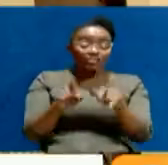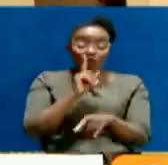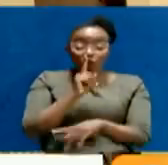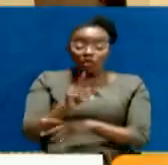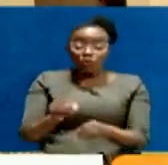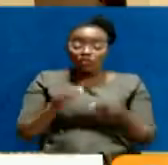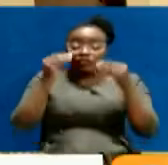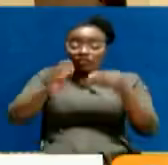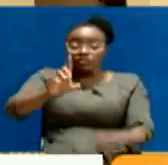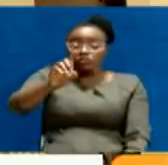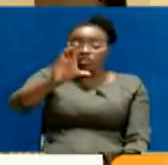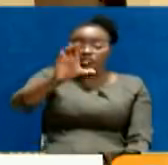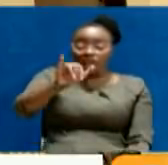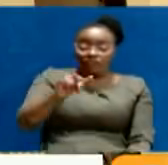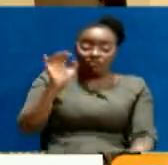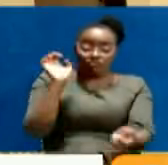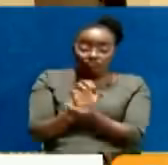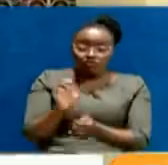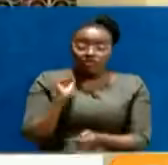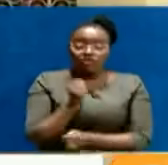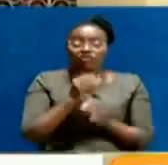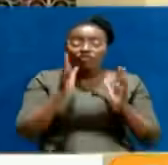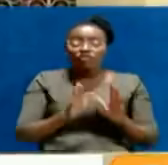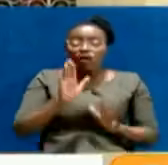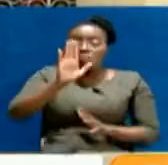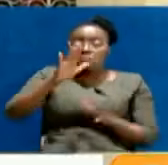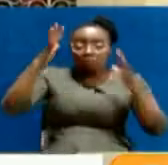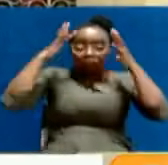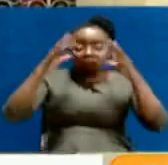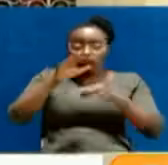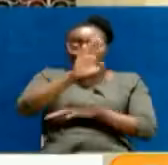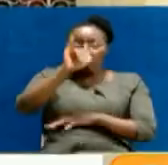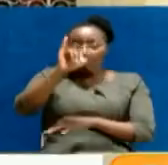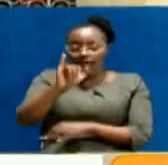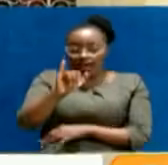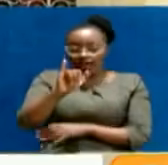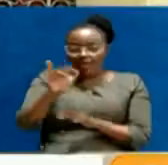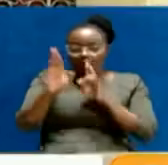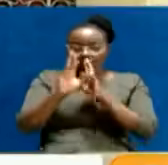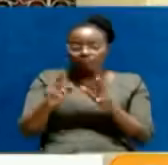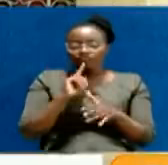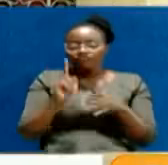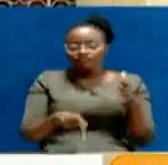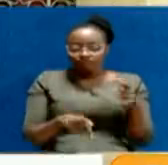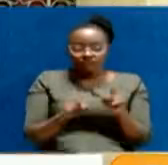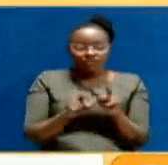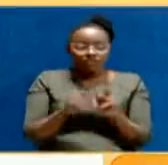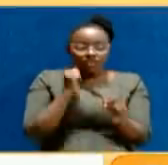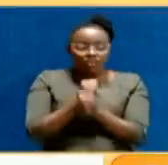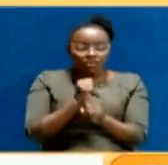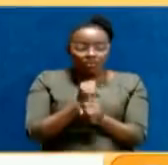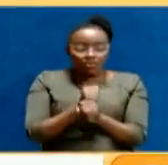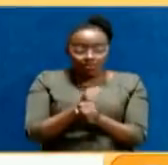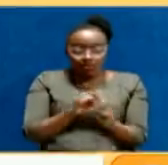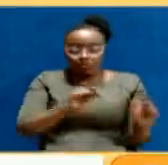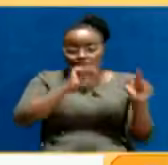orders were given to the DCI to detain the senator over his stand on the BBI bill. Matiang’i said Linturi had committed to appear